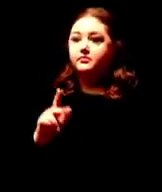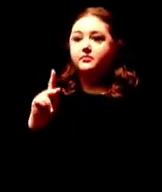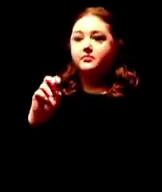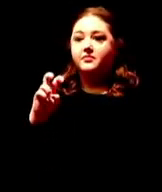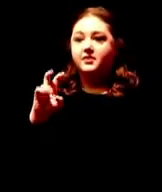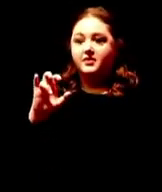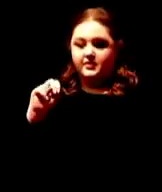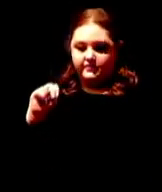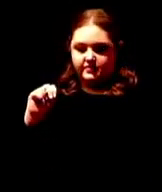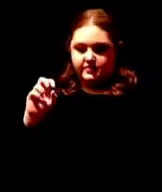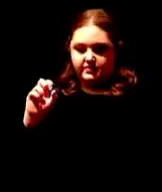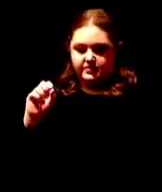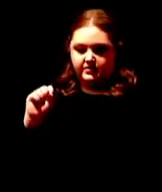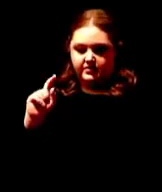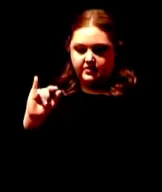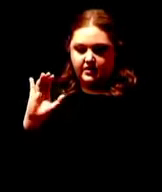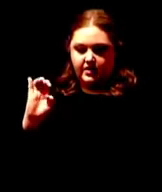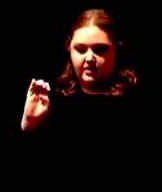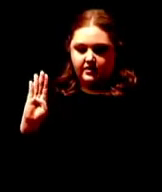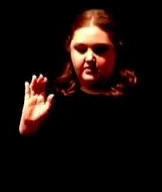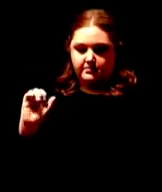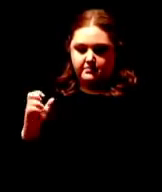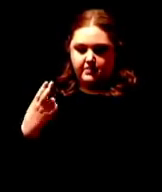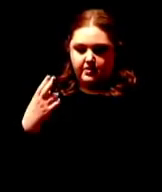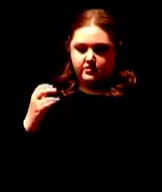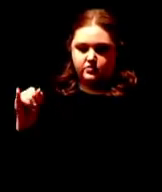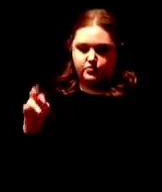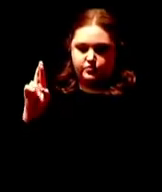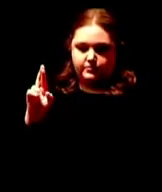Kevin Steinbach Jr.